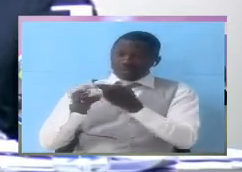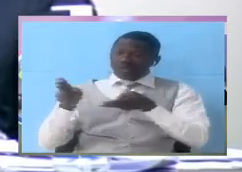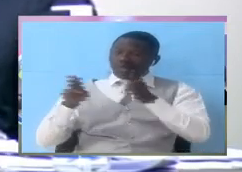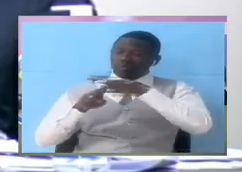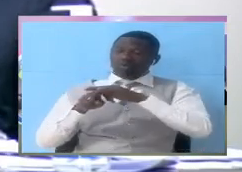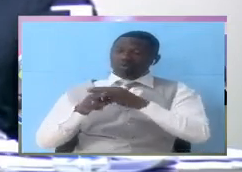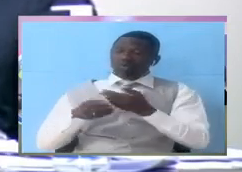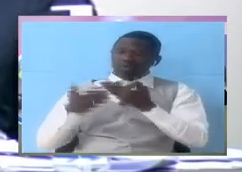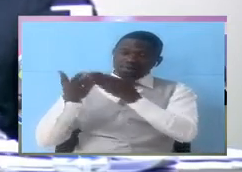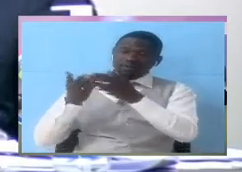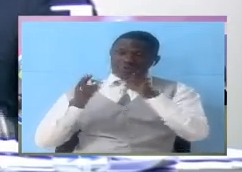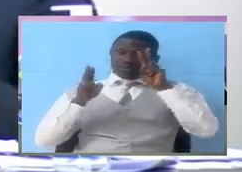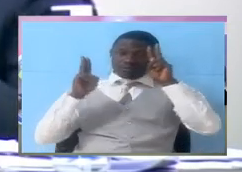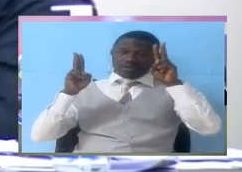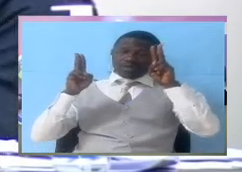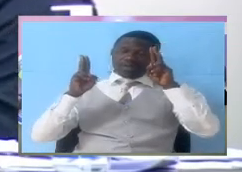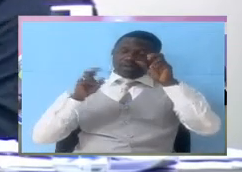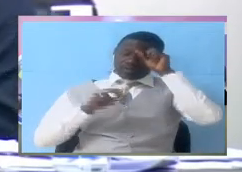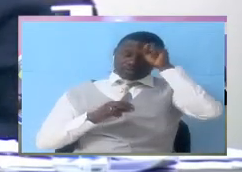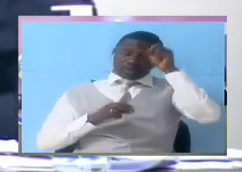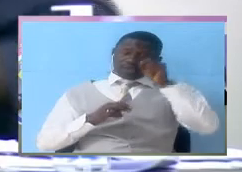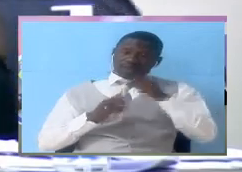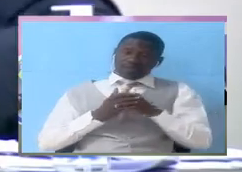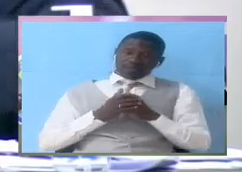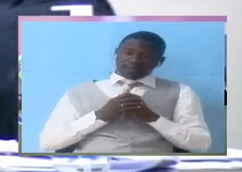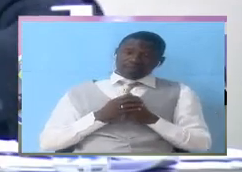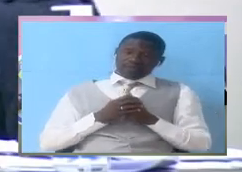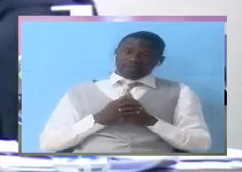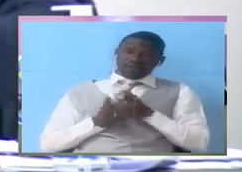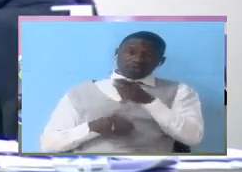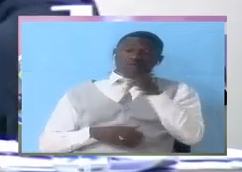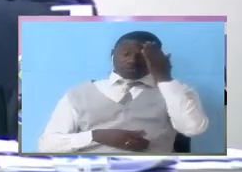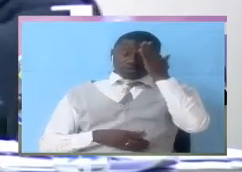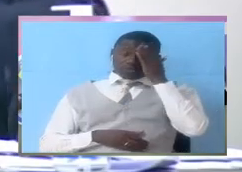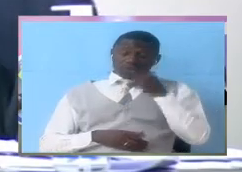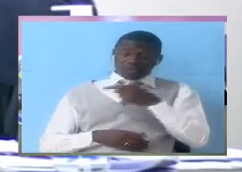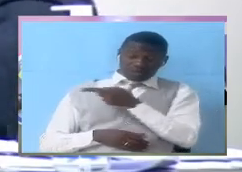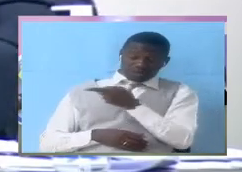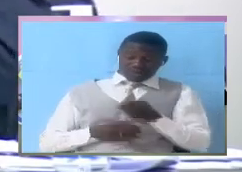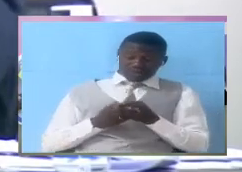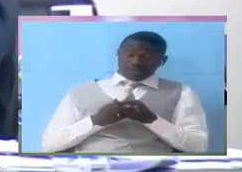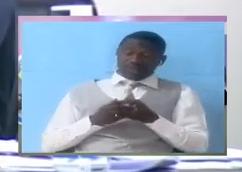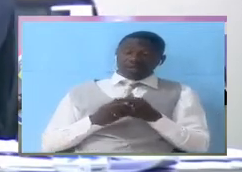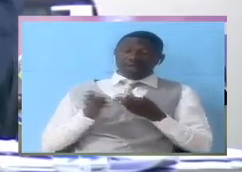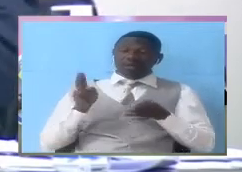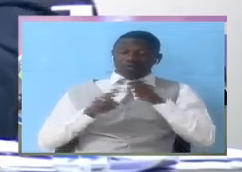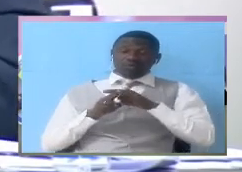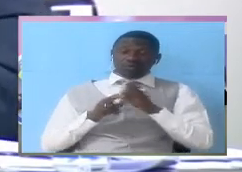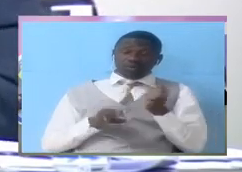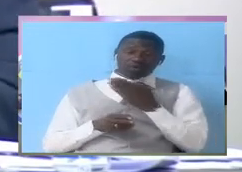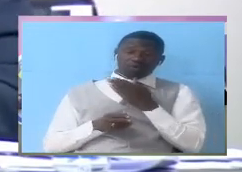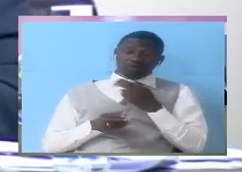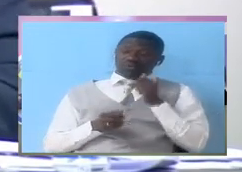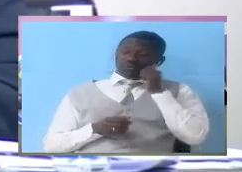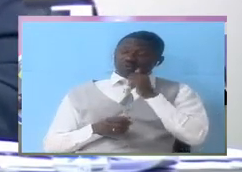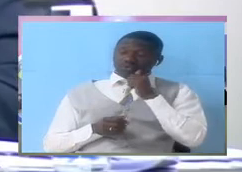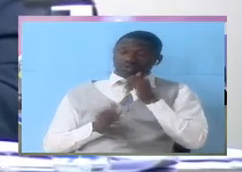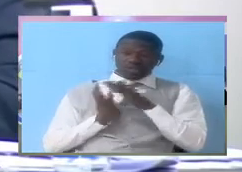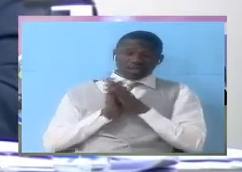reports, you knew that these reports were going to be the basis of prosecution.